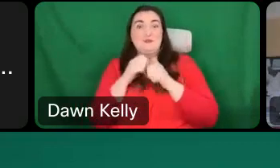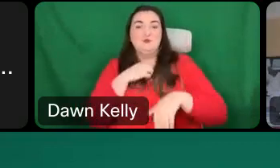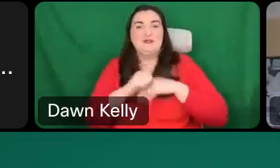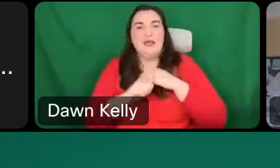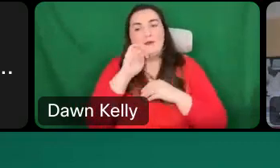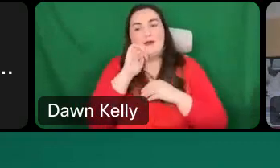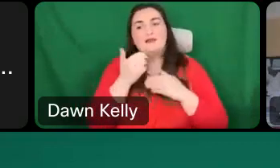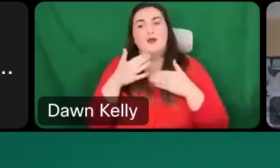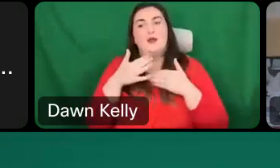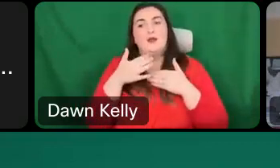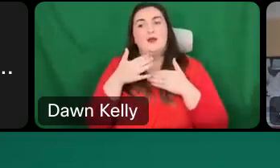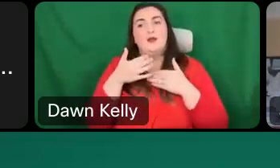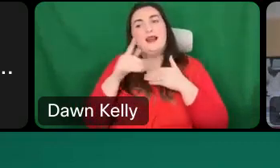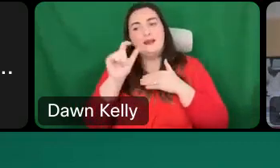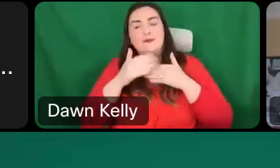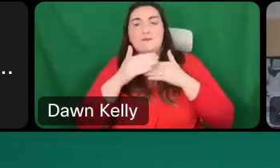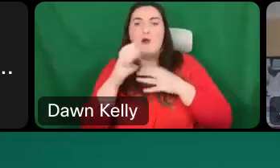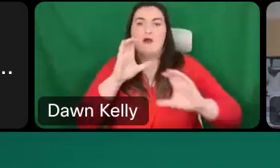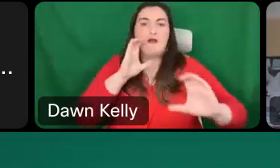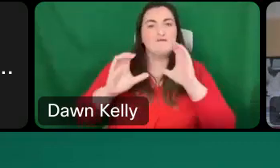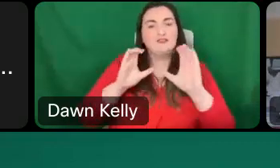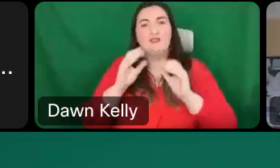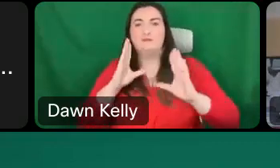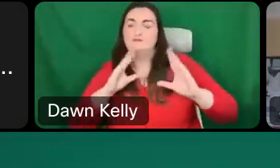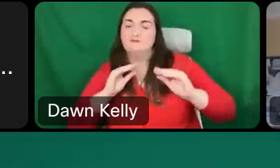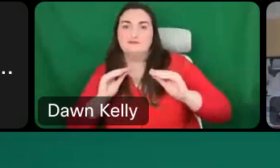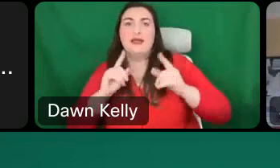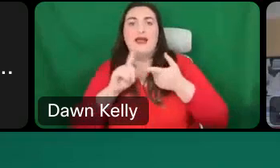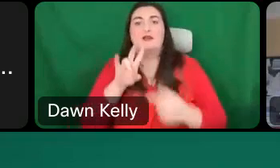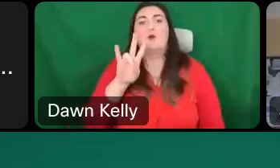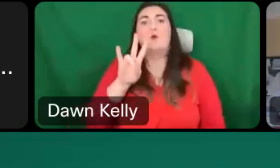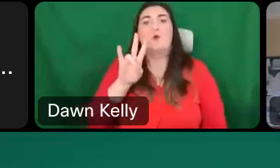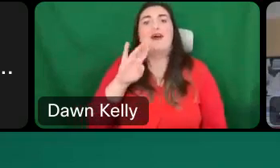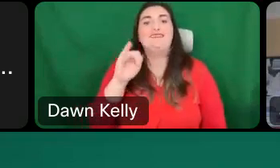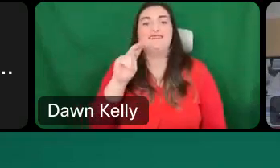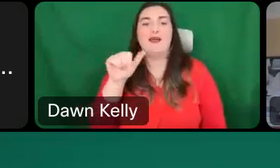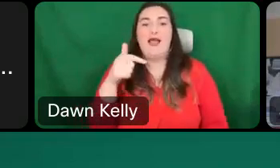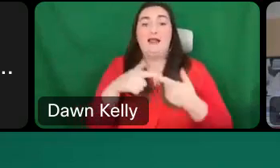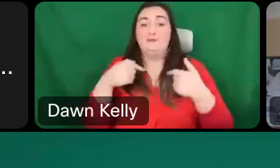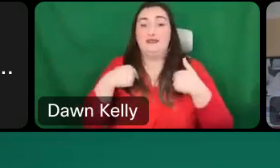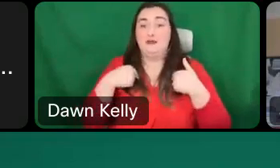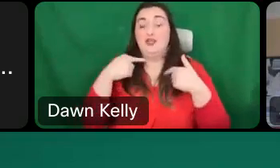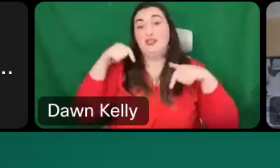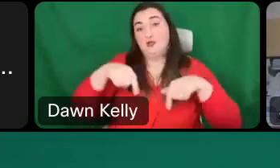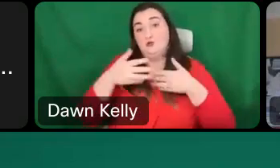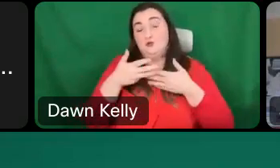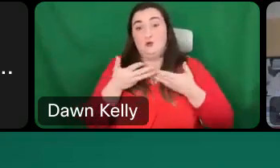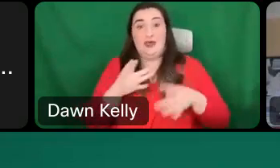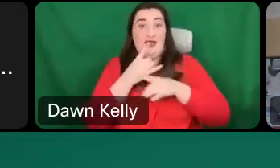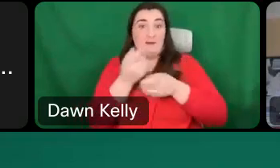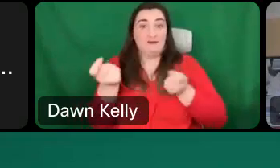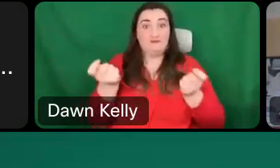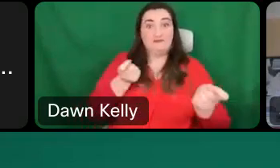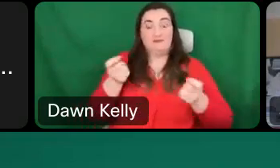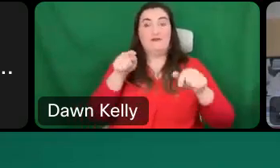more conversational, and Juanita and I are here really to facilitate that conversation, and in